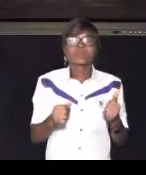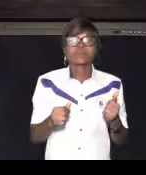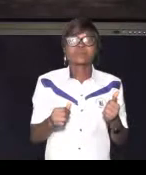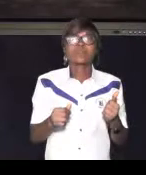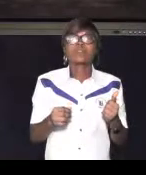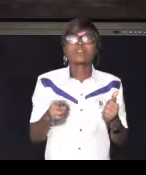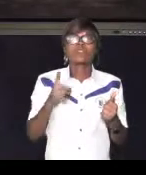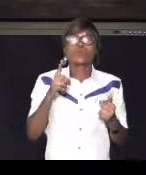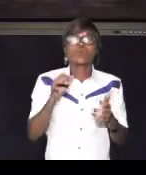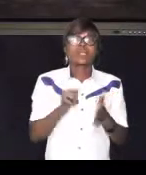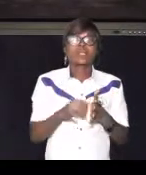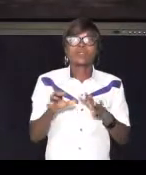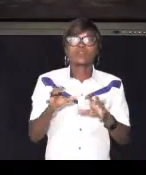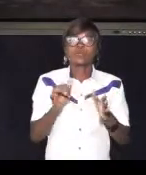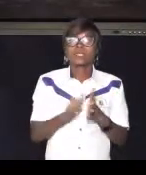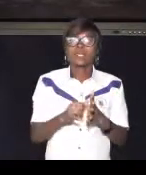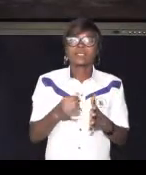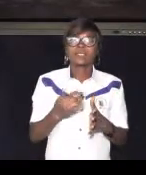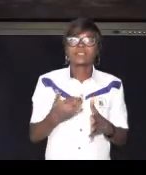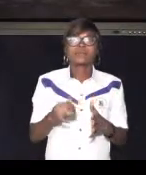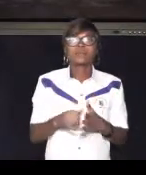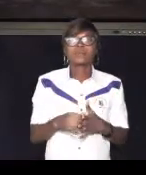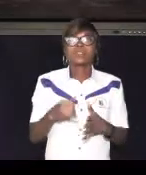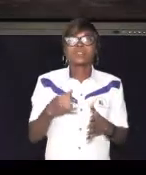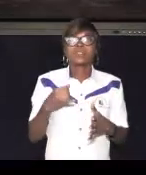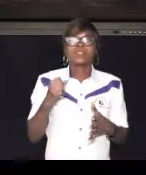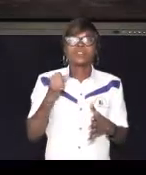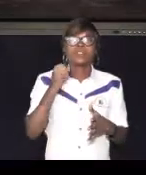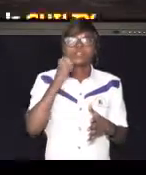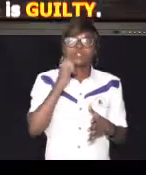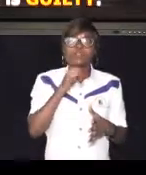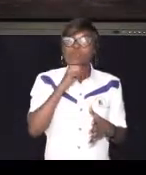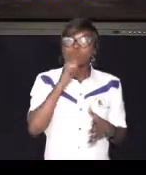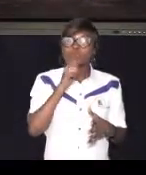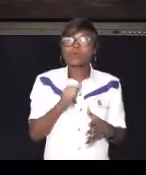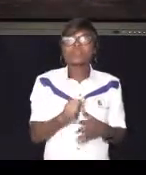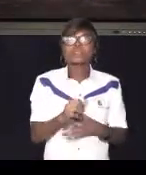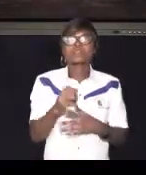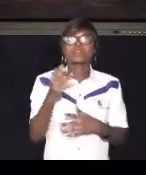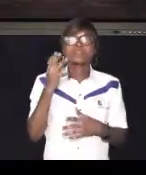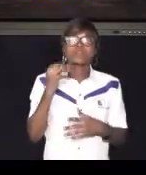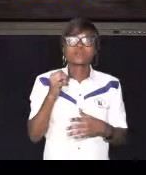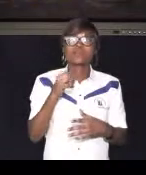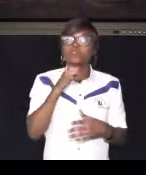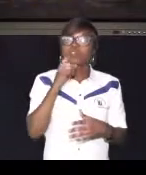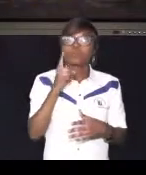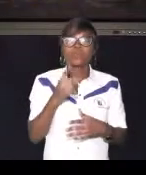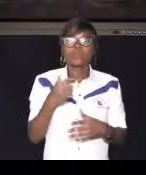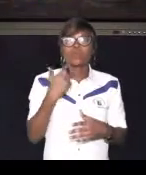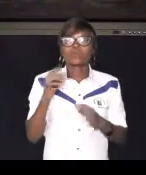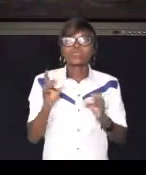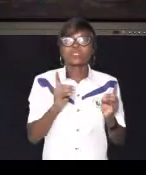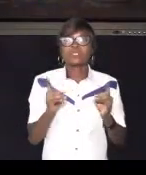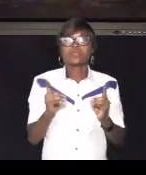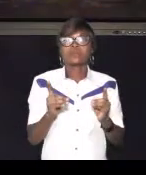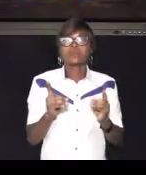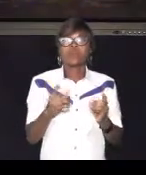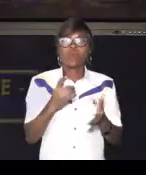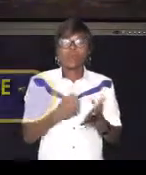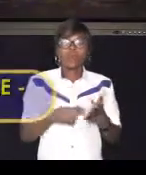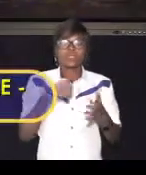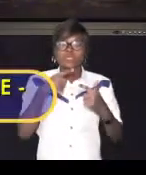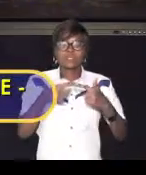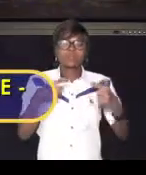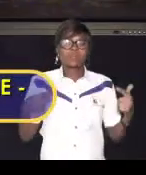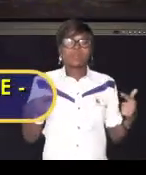Bola was innocent. Innocent of that offense for which she was flogged. And what is the antonym or